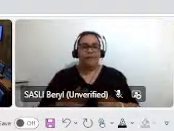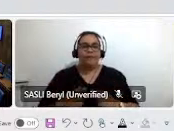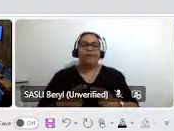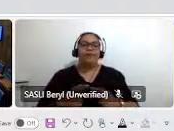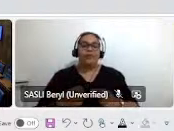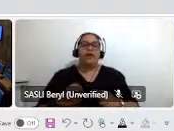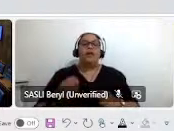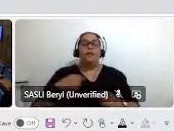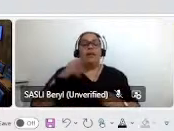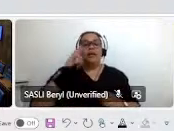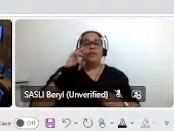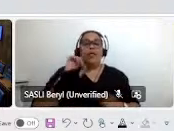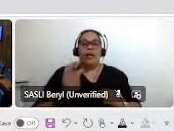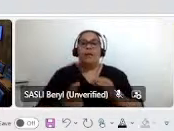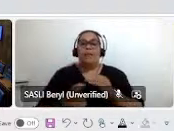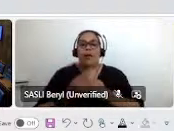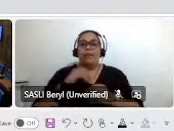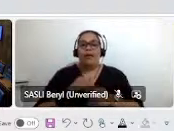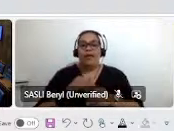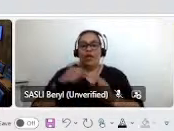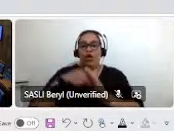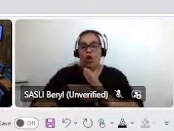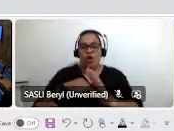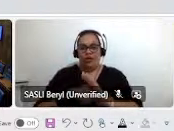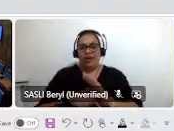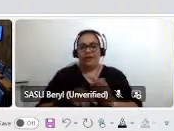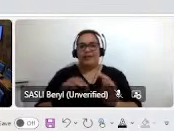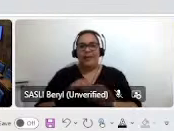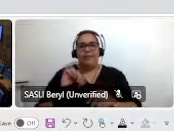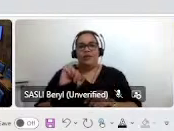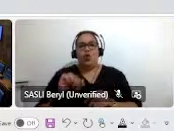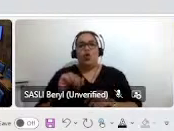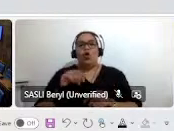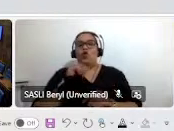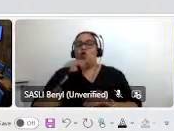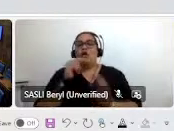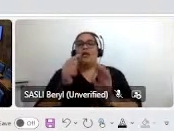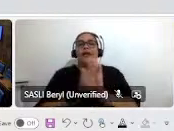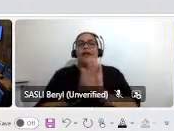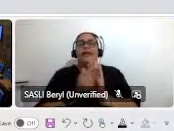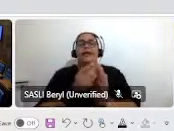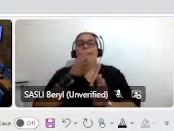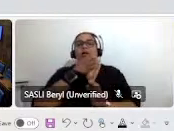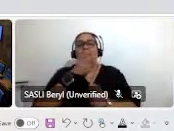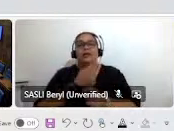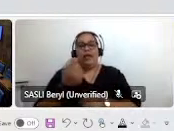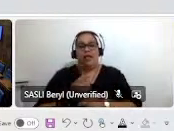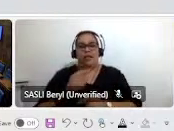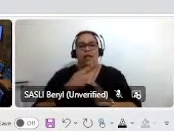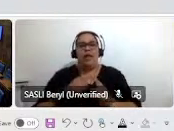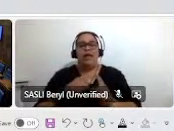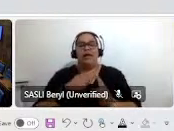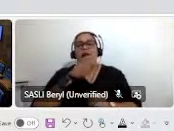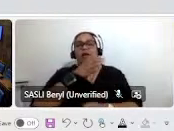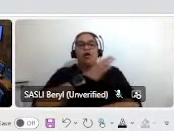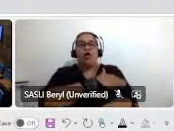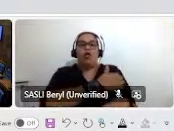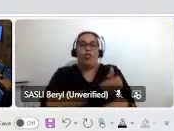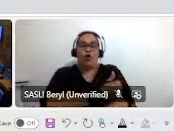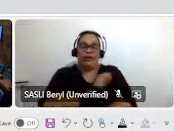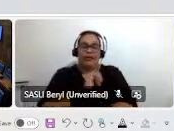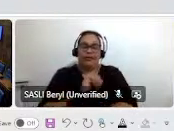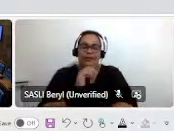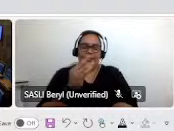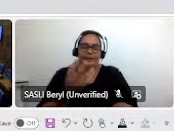Well, I remember that coming up in the context of illegal liquor outlets and the liquor authority.